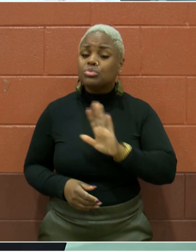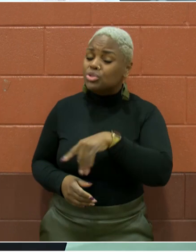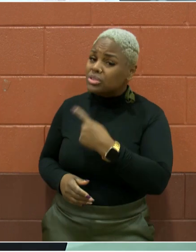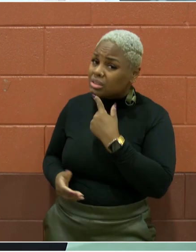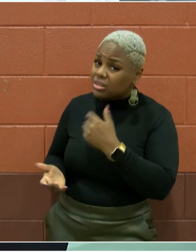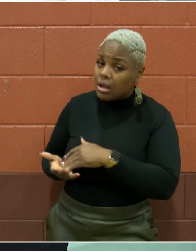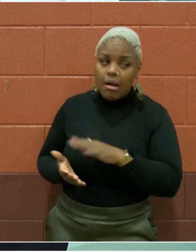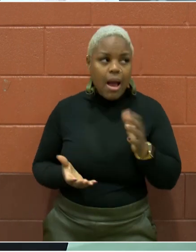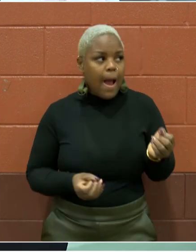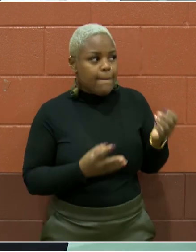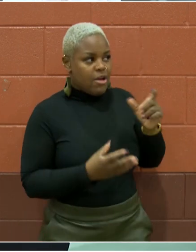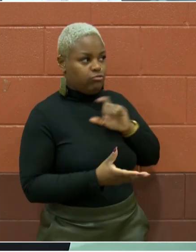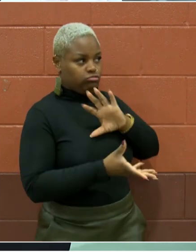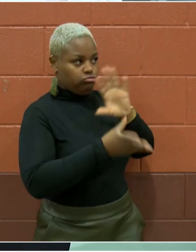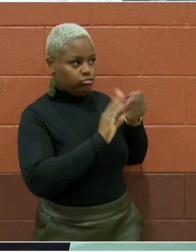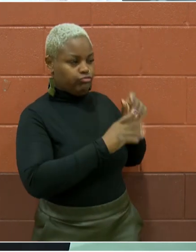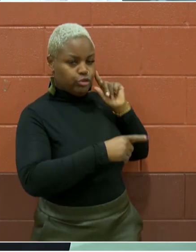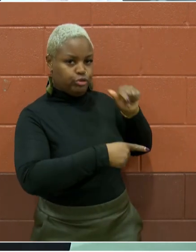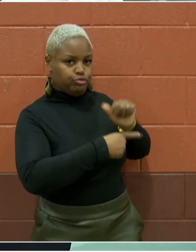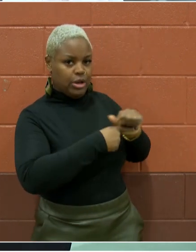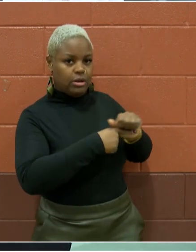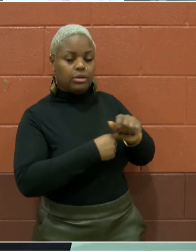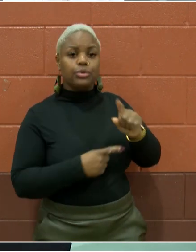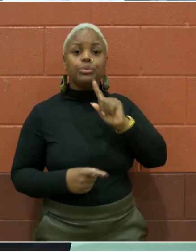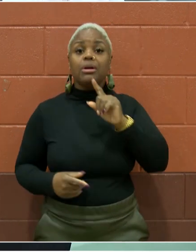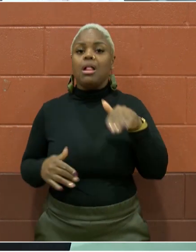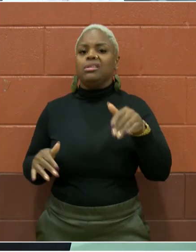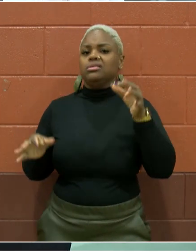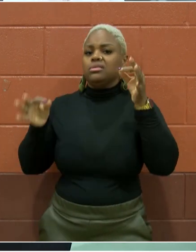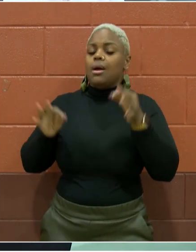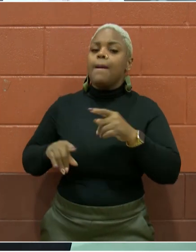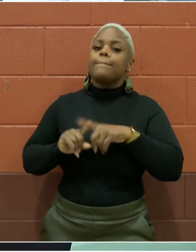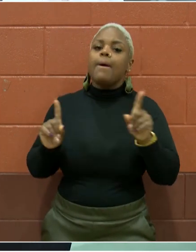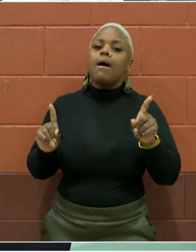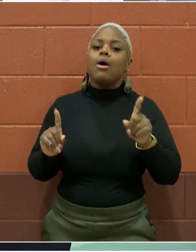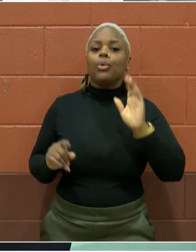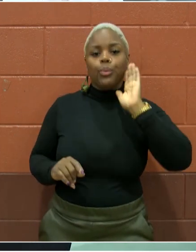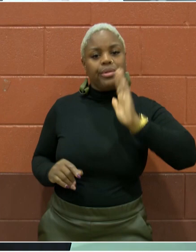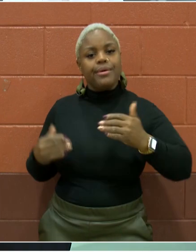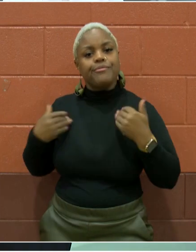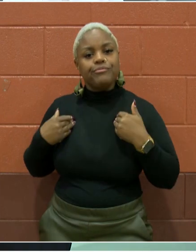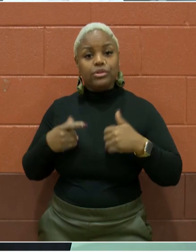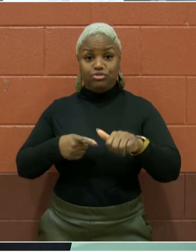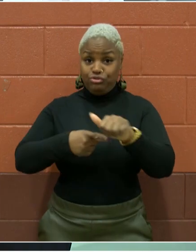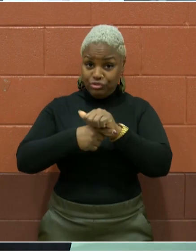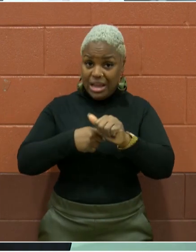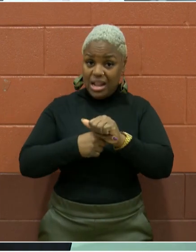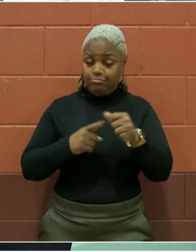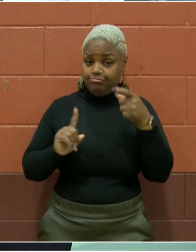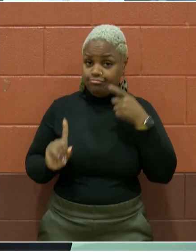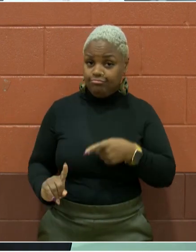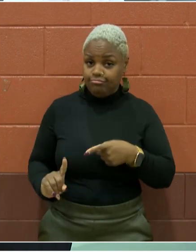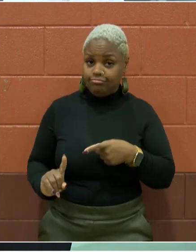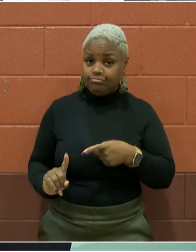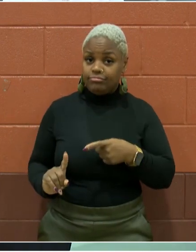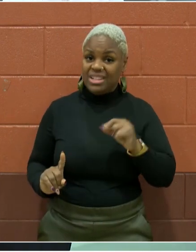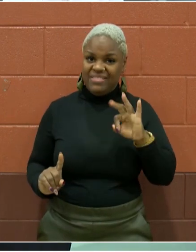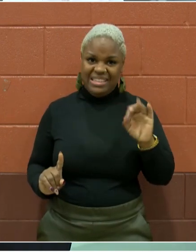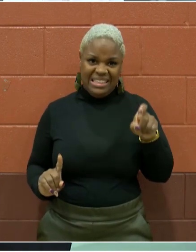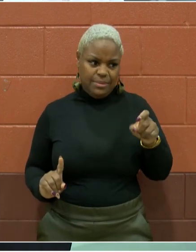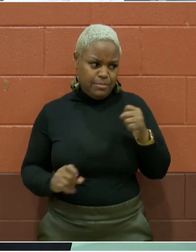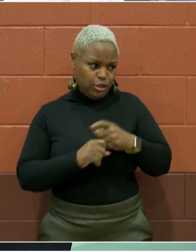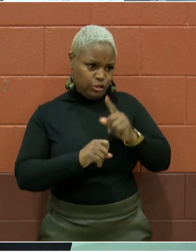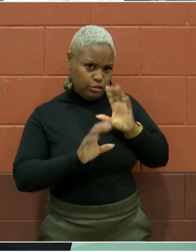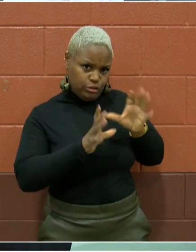will be trained? We have not determined that at this moment, but trust me, they will go through the facilitated training as needed in order to ensure that we train the rest of